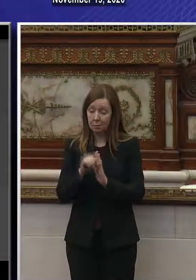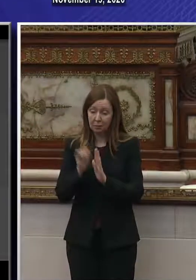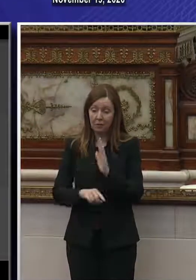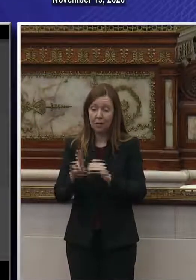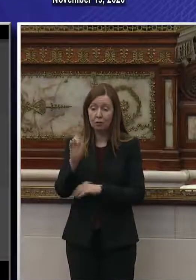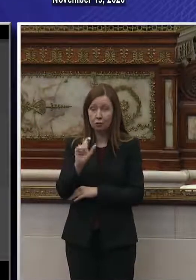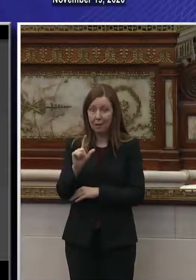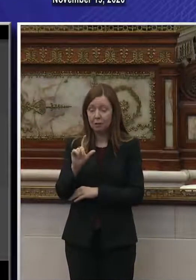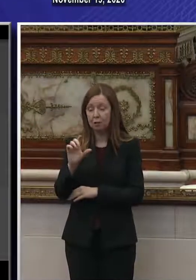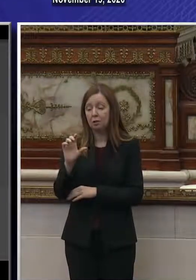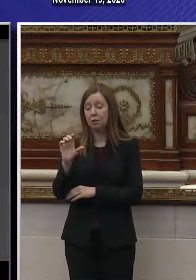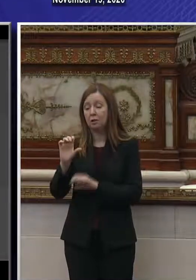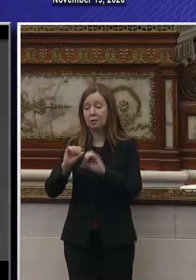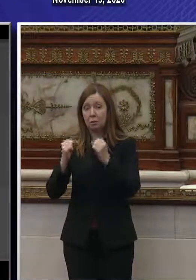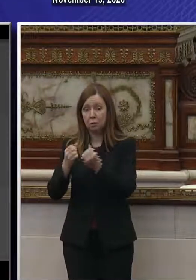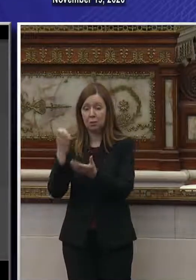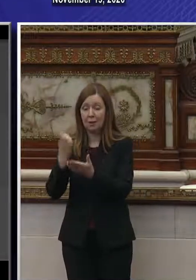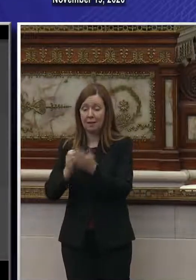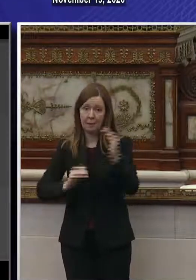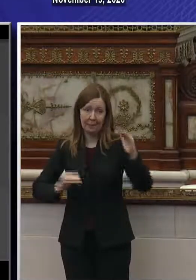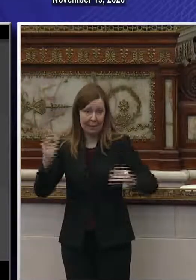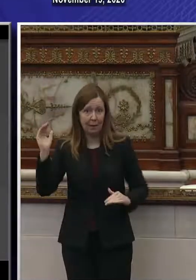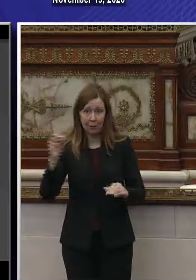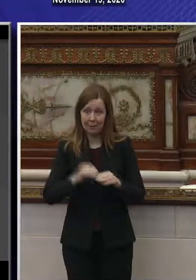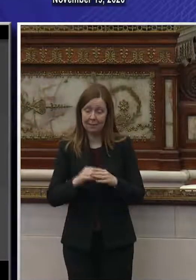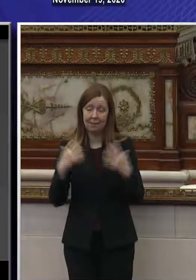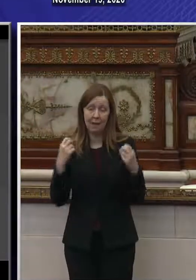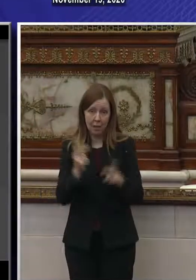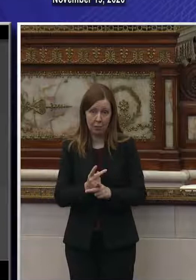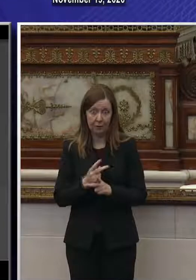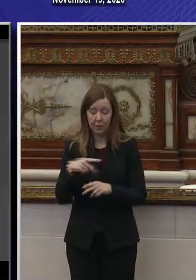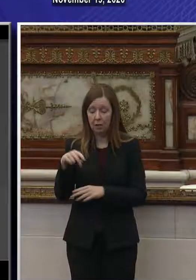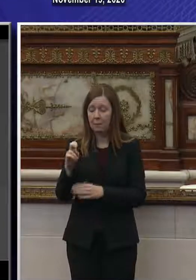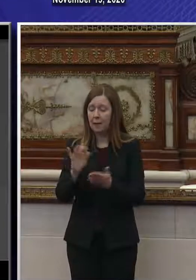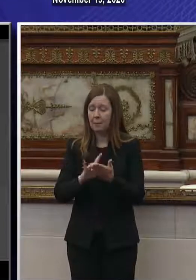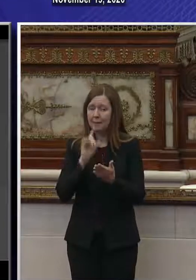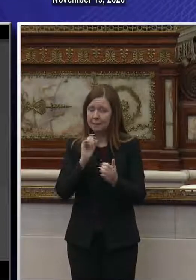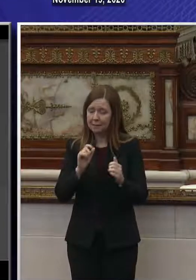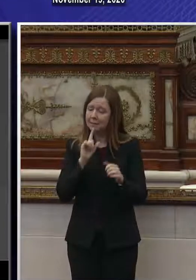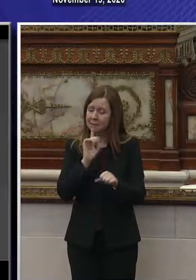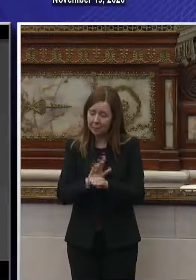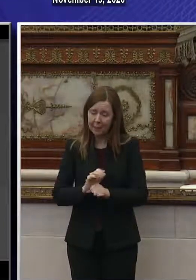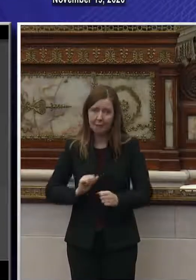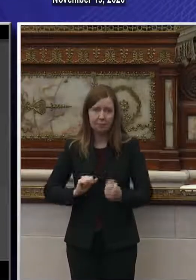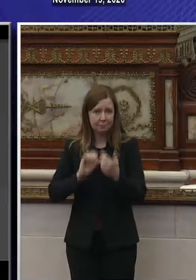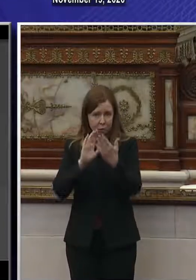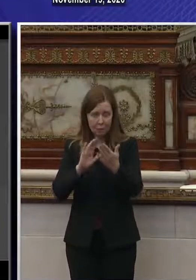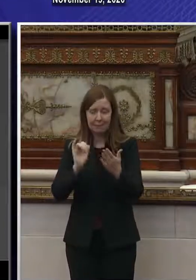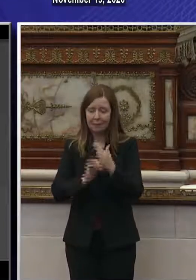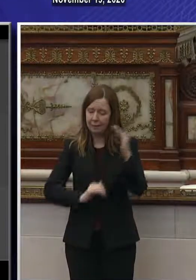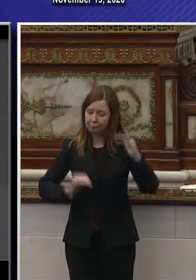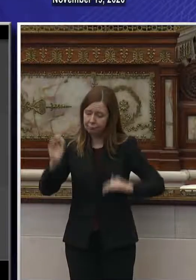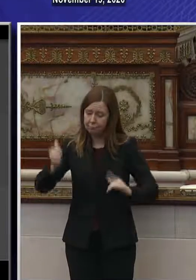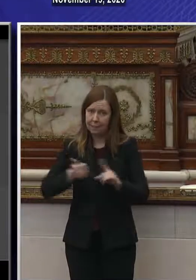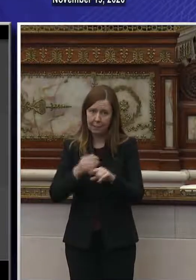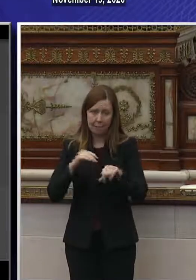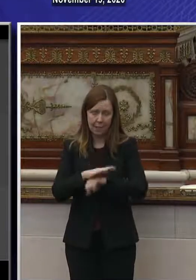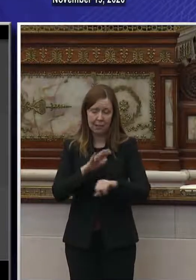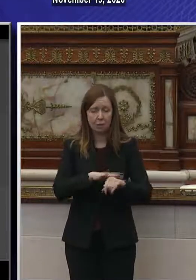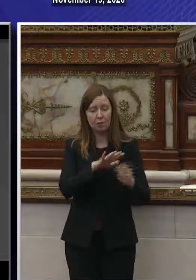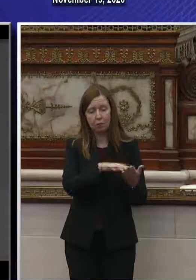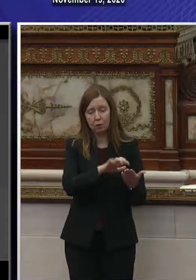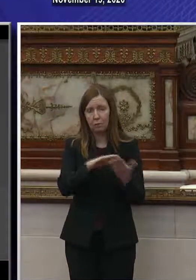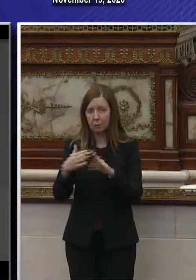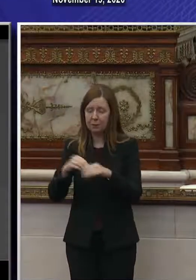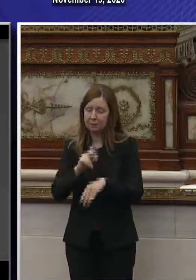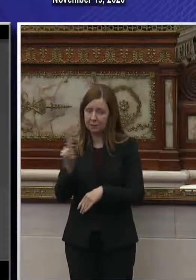and socioeconomic inequities in healthcare. Penn Medicine is committed to addressing COVID-19's disproportionate impact on vulnerable